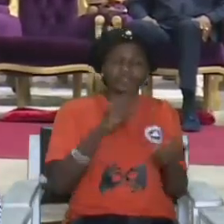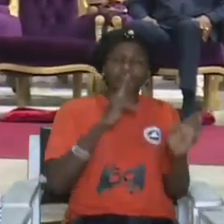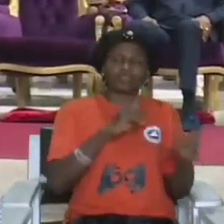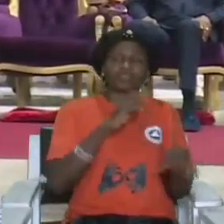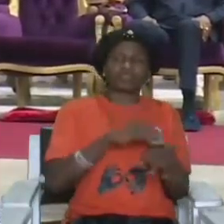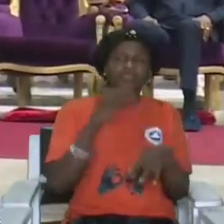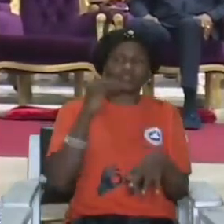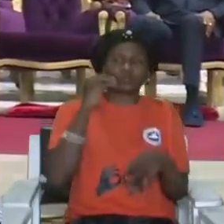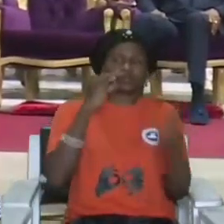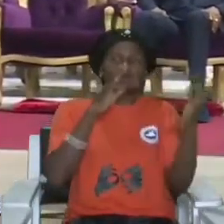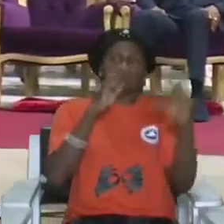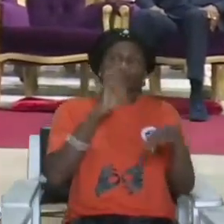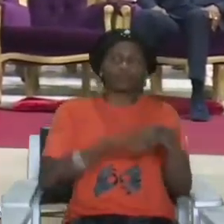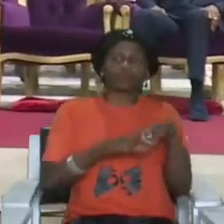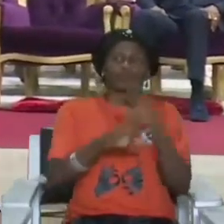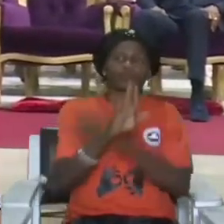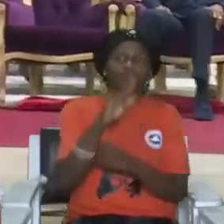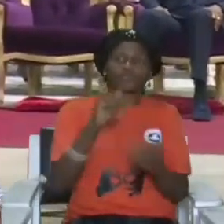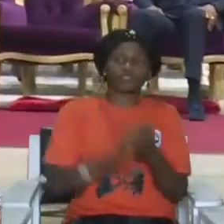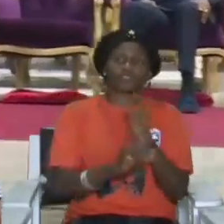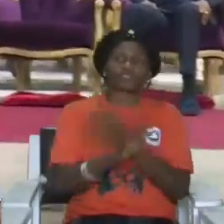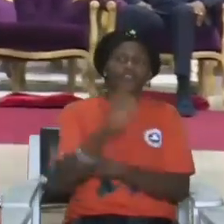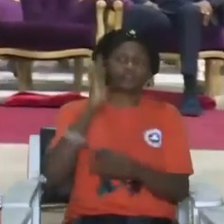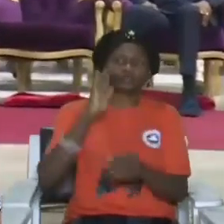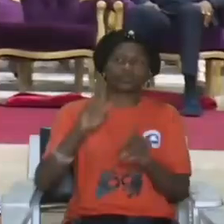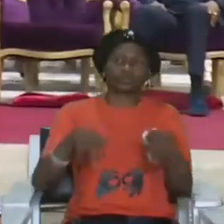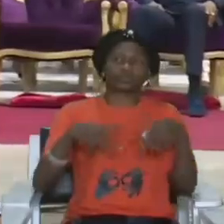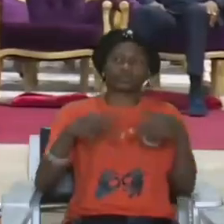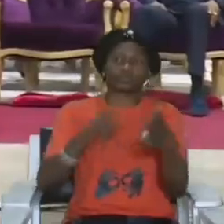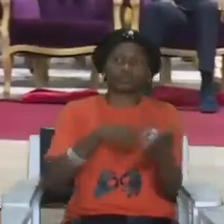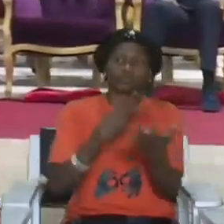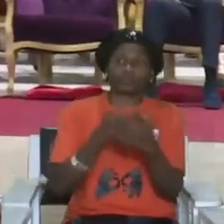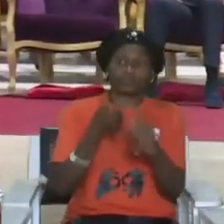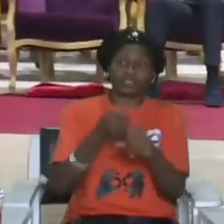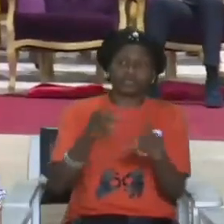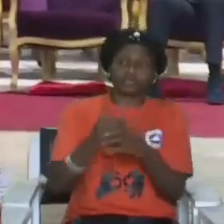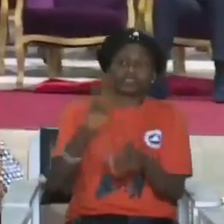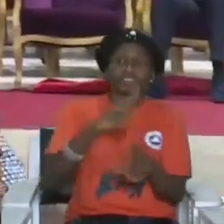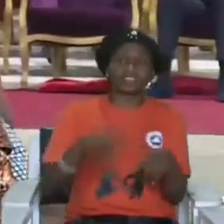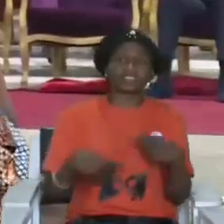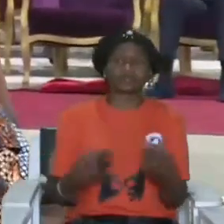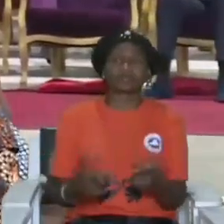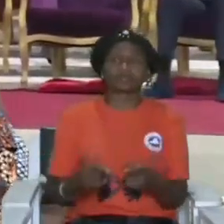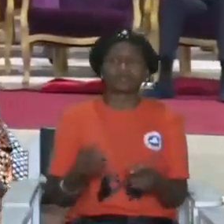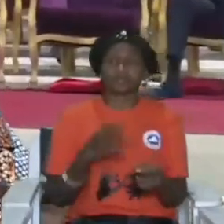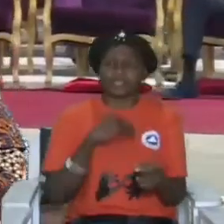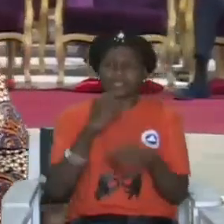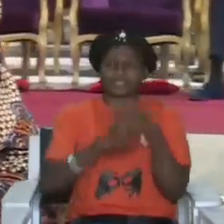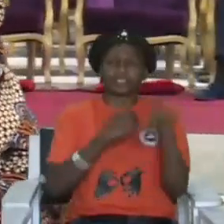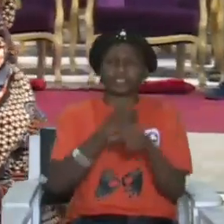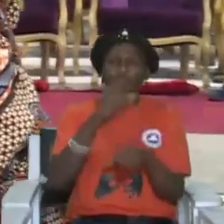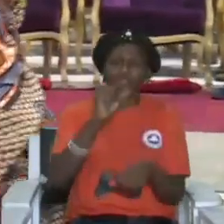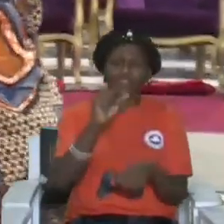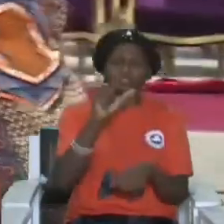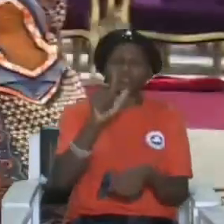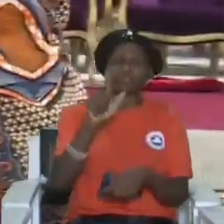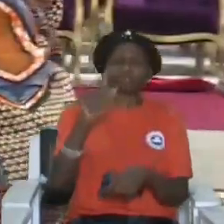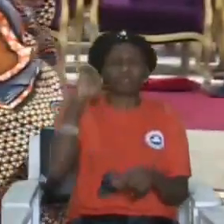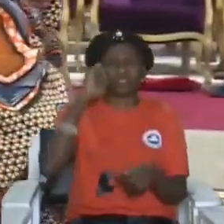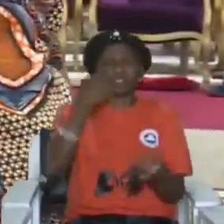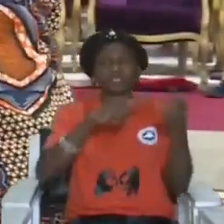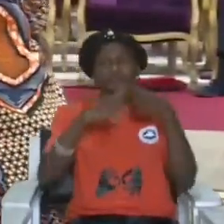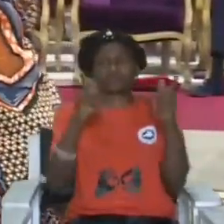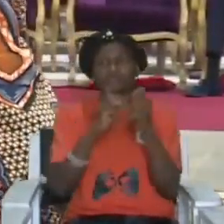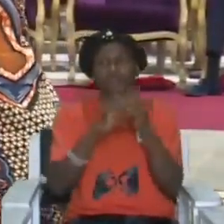and hoping on God, that God is going to prove himself in our life. And yet 2021, I came to